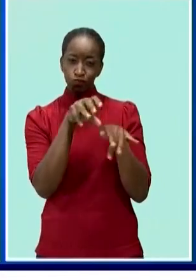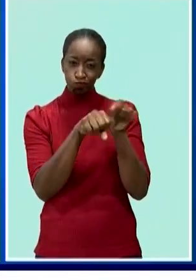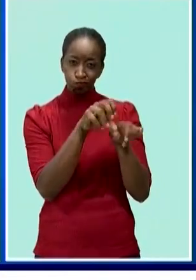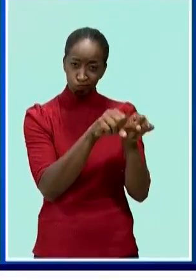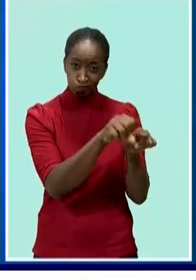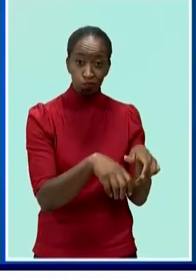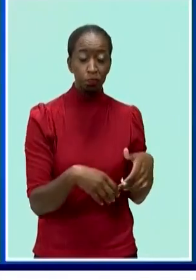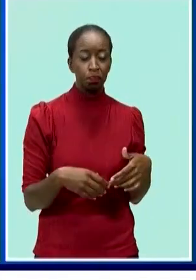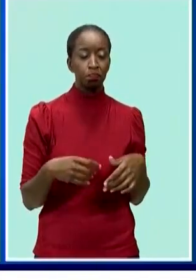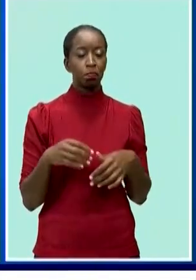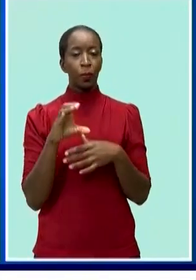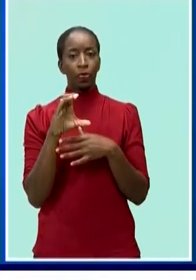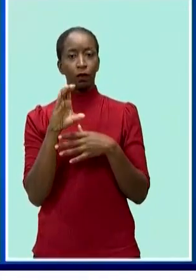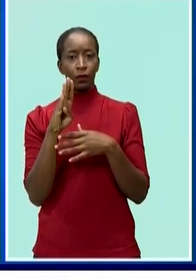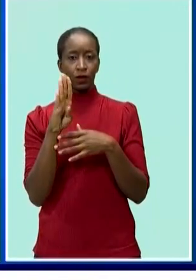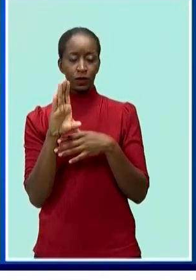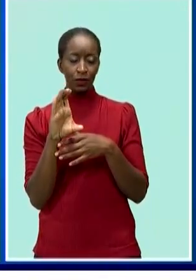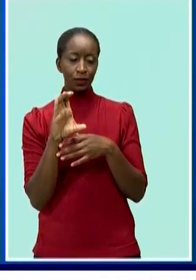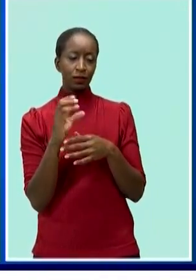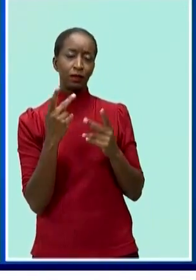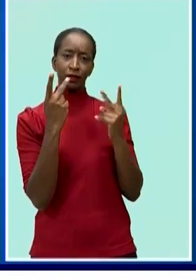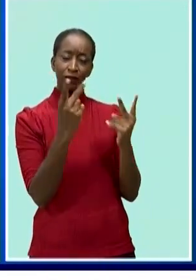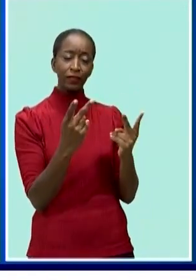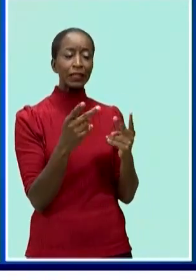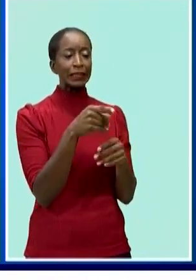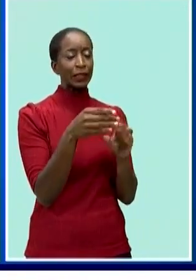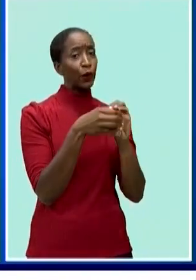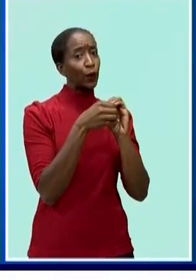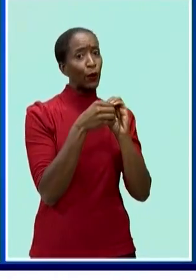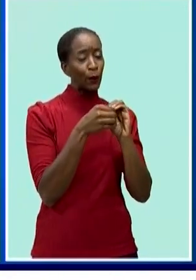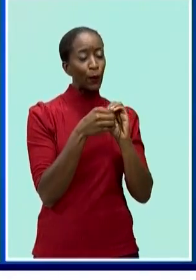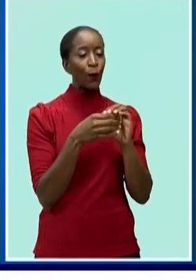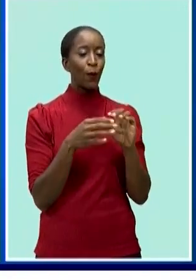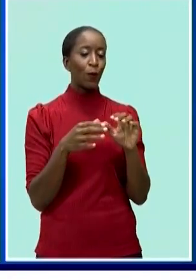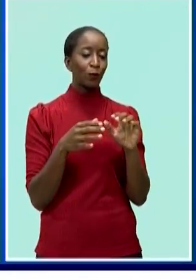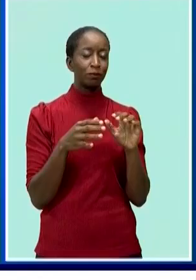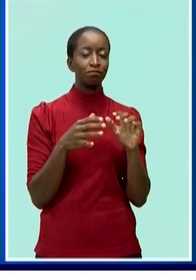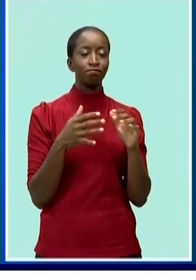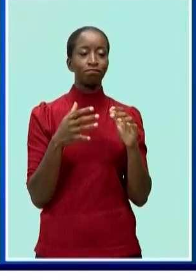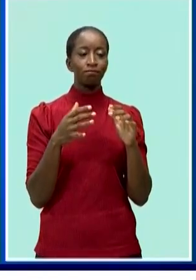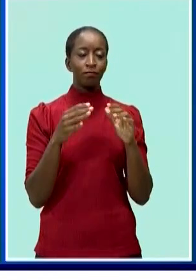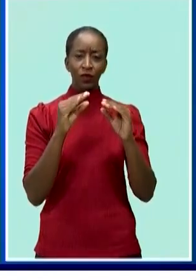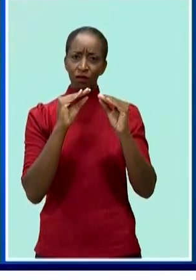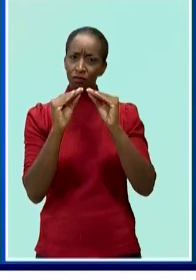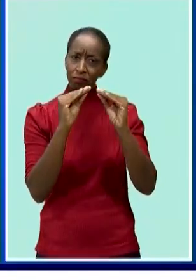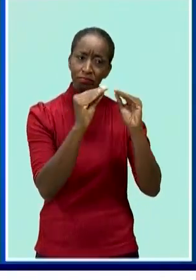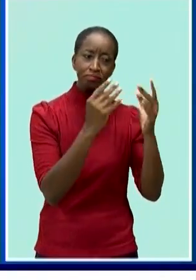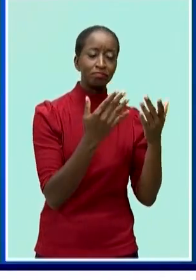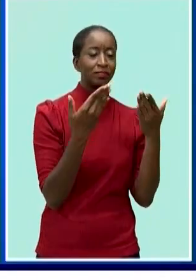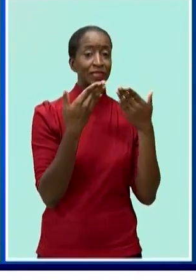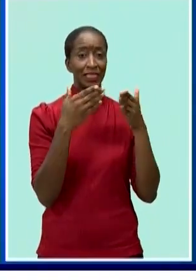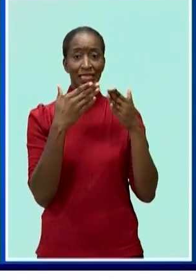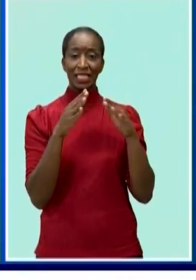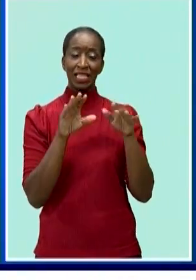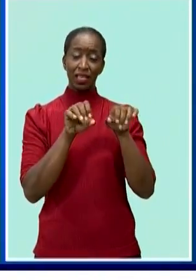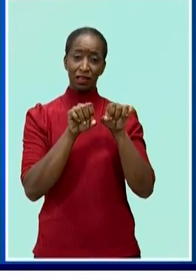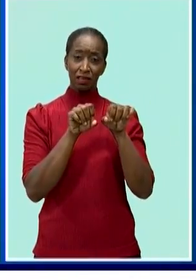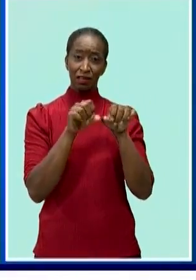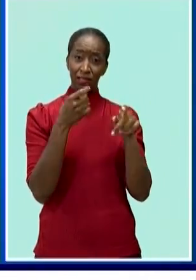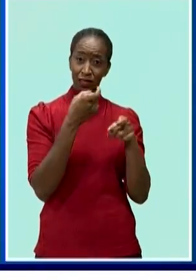owner Paul Roteford was busy along with some workmen securing the property. The wrought iron gate was damaged and the glass front door